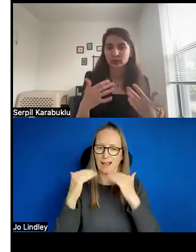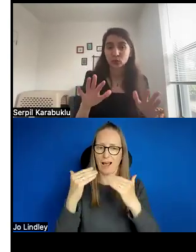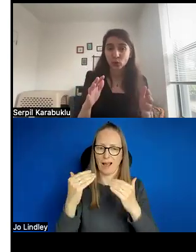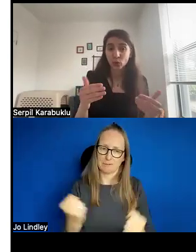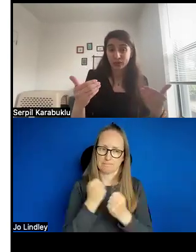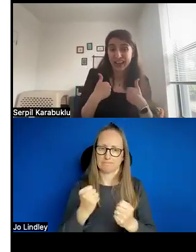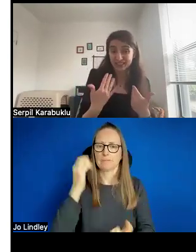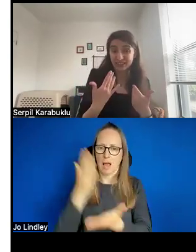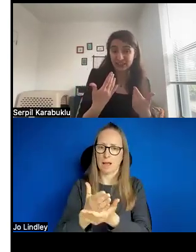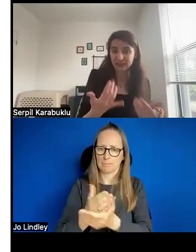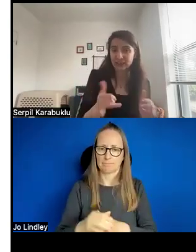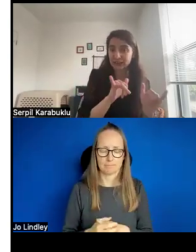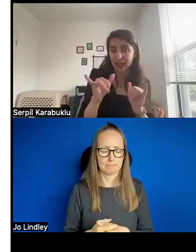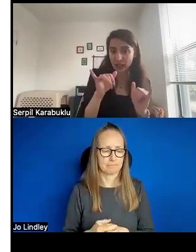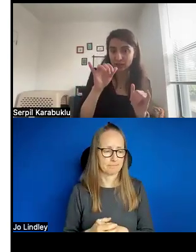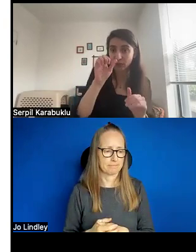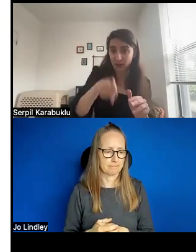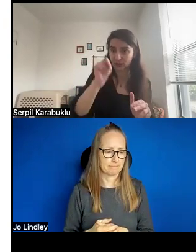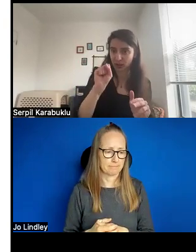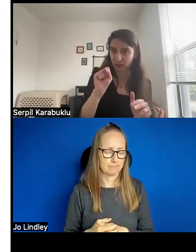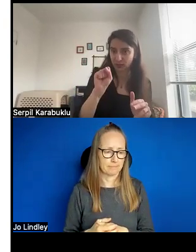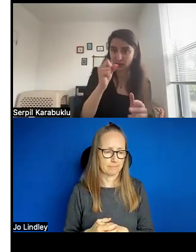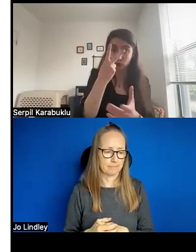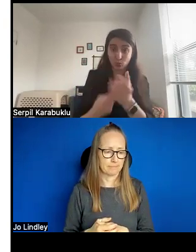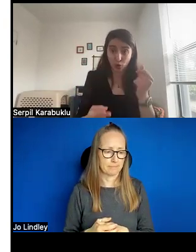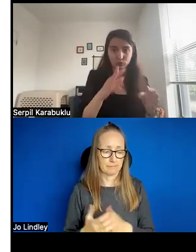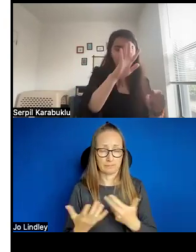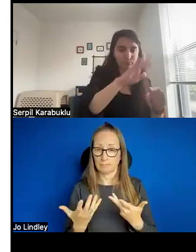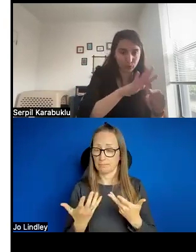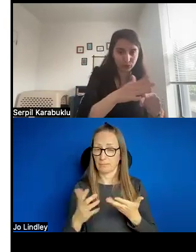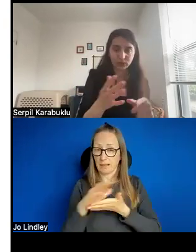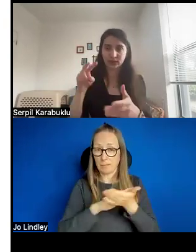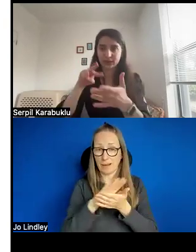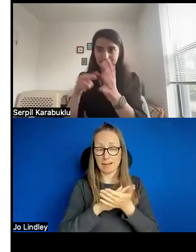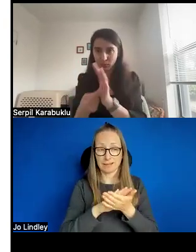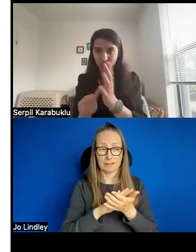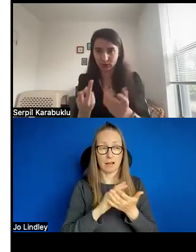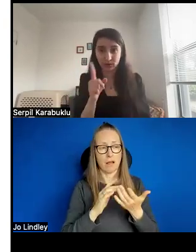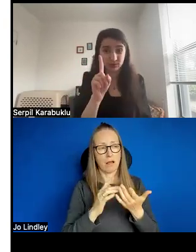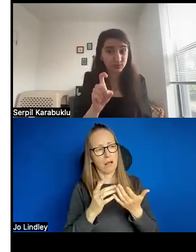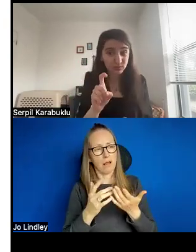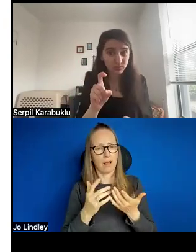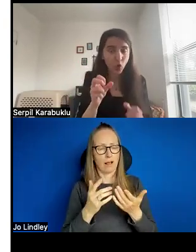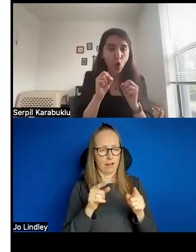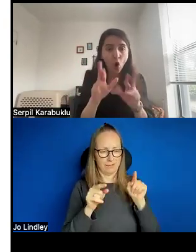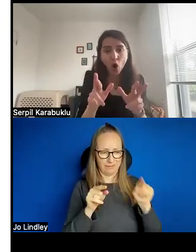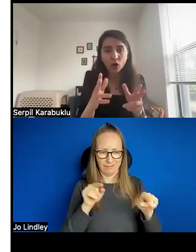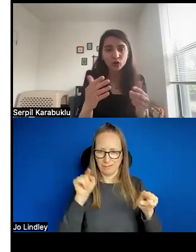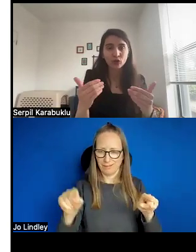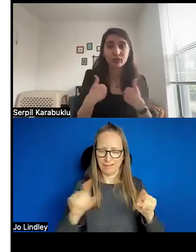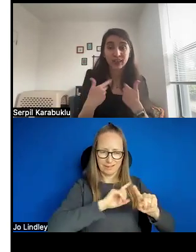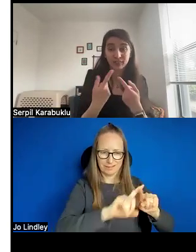certainty. Then the question is, do we have the same head nod across all these